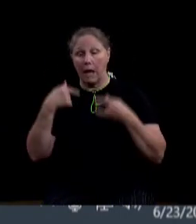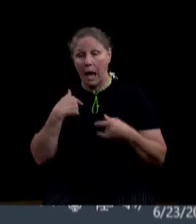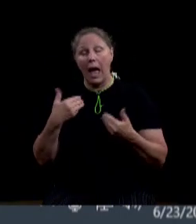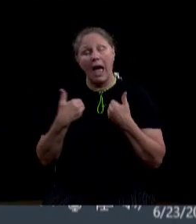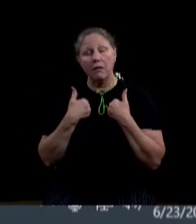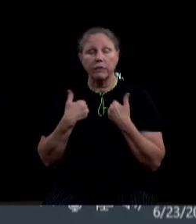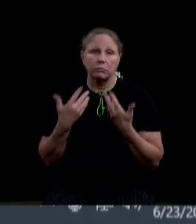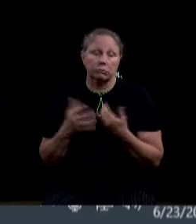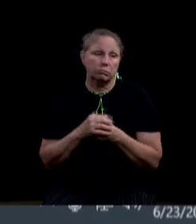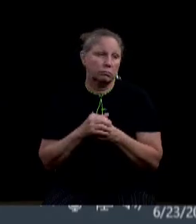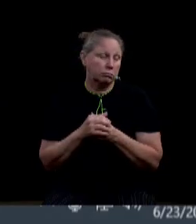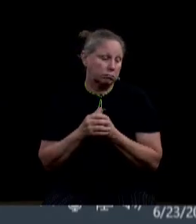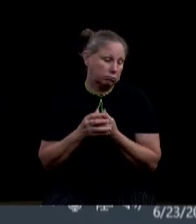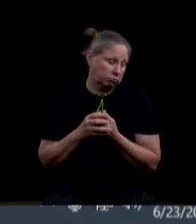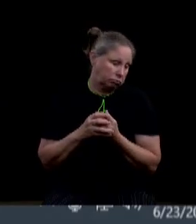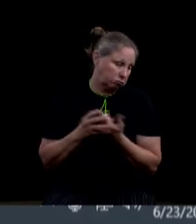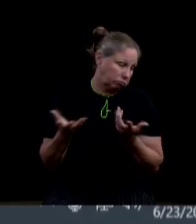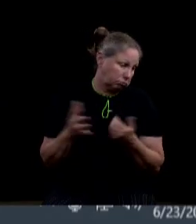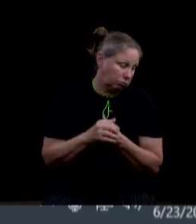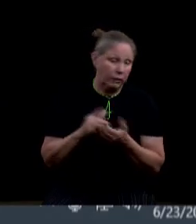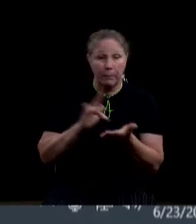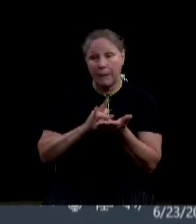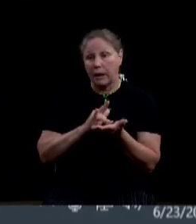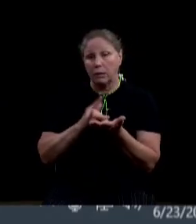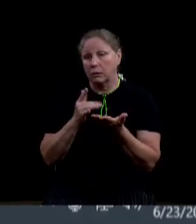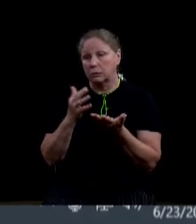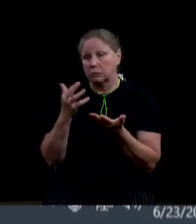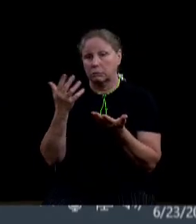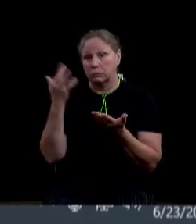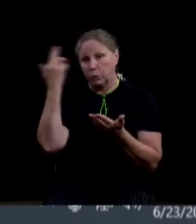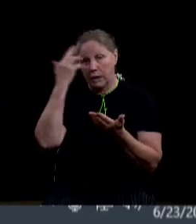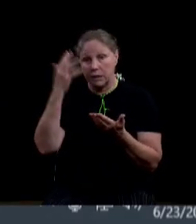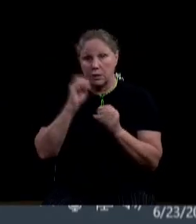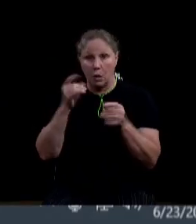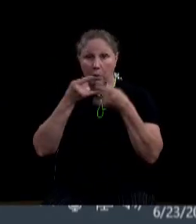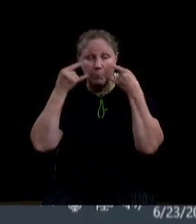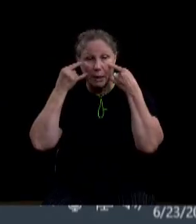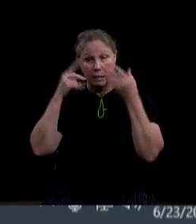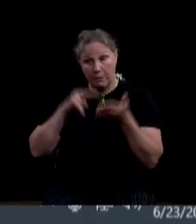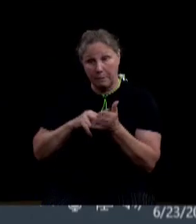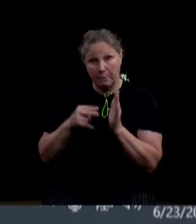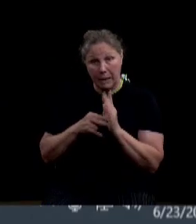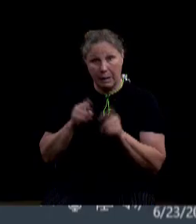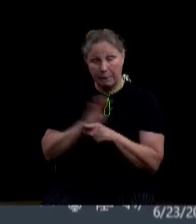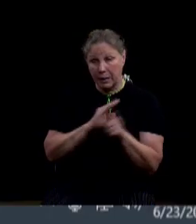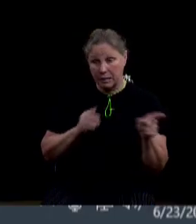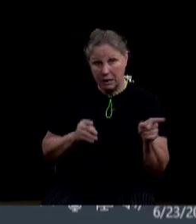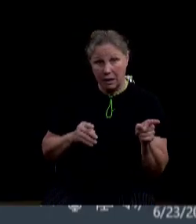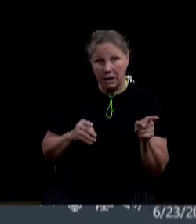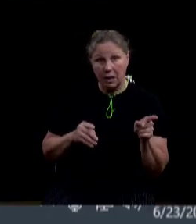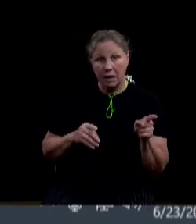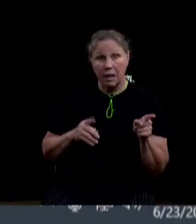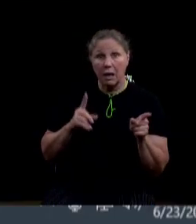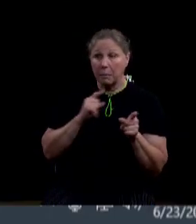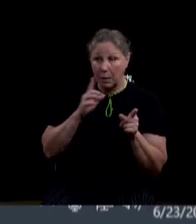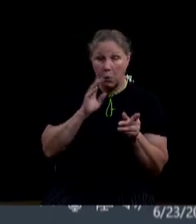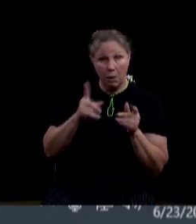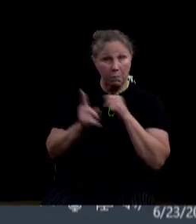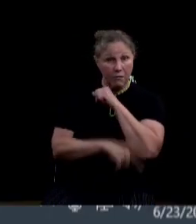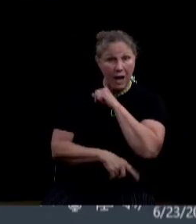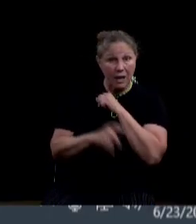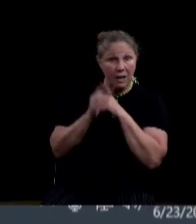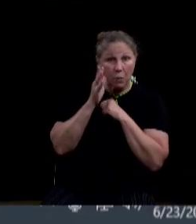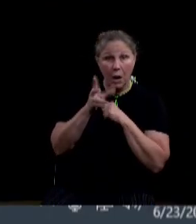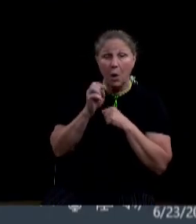condition that prohibits them from wearing a mask, does that mean the business then is exempt from a fine if someone else reports a code